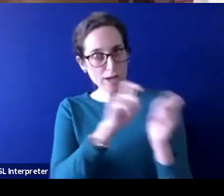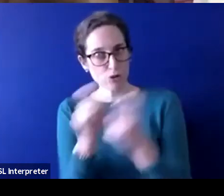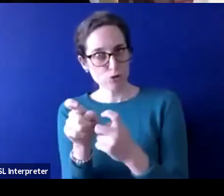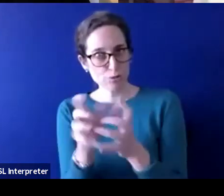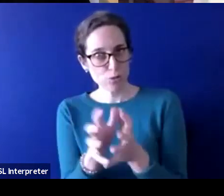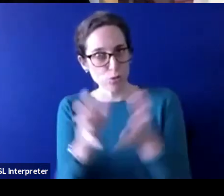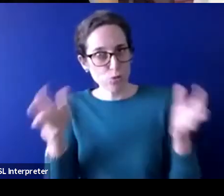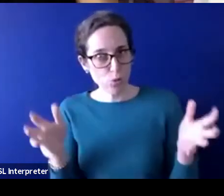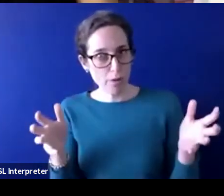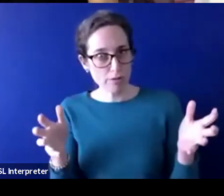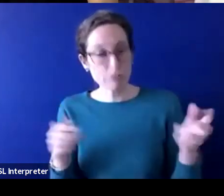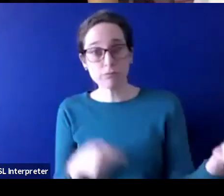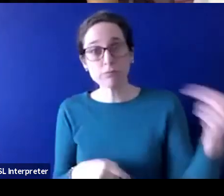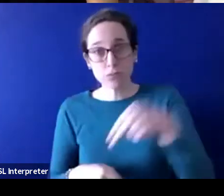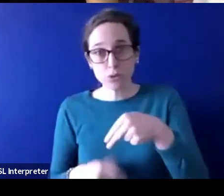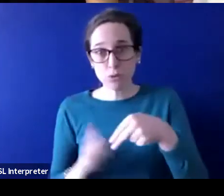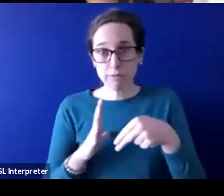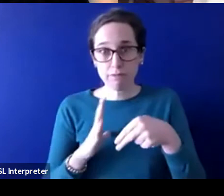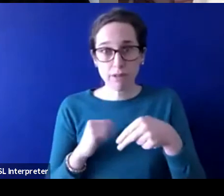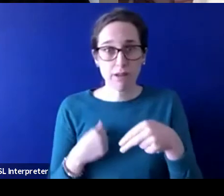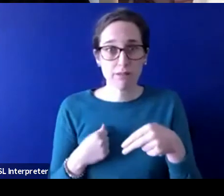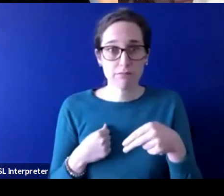okay, so he joined Pixar and went in there, and